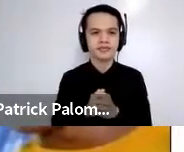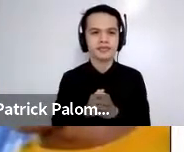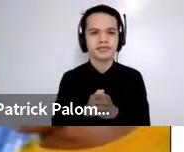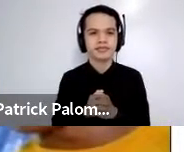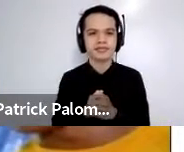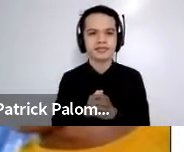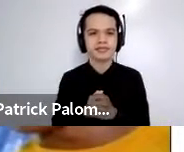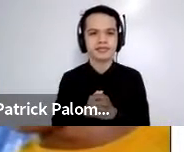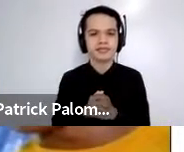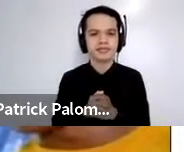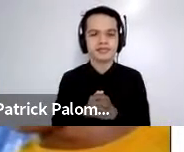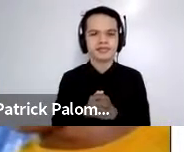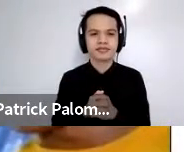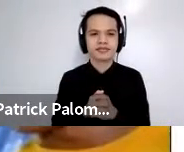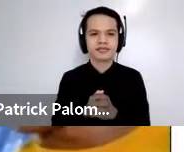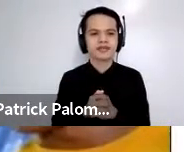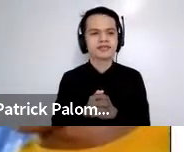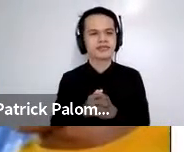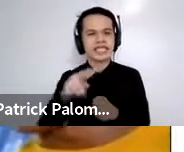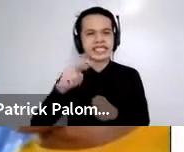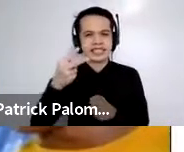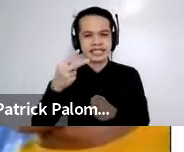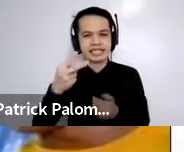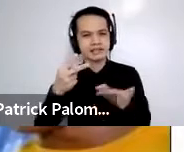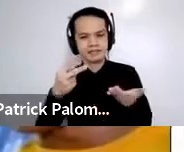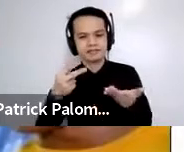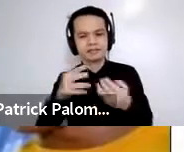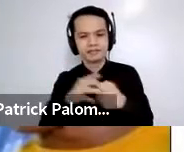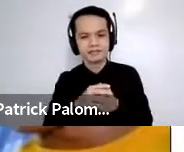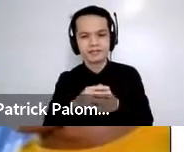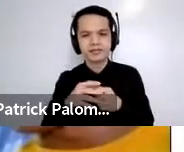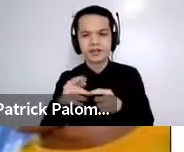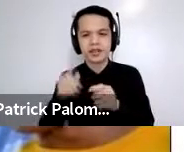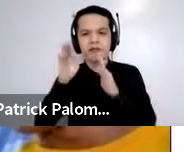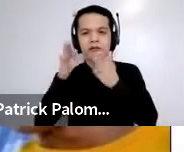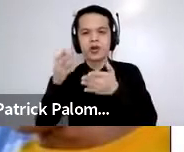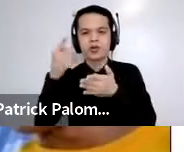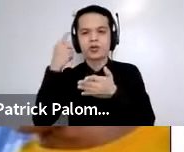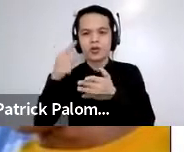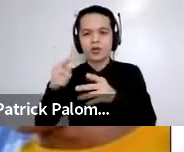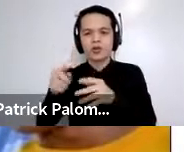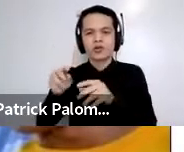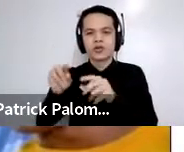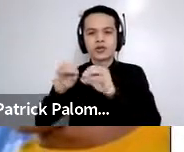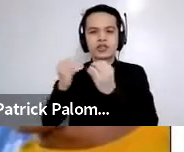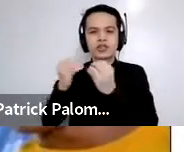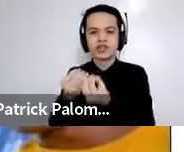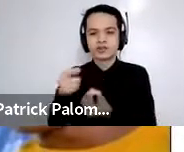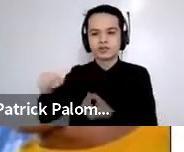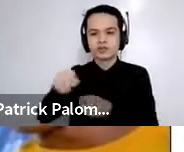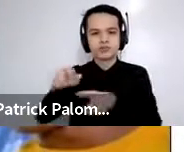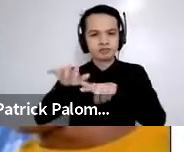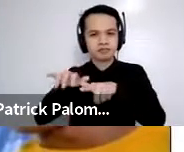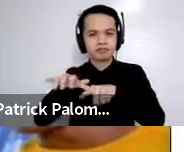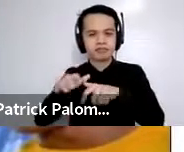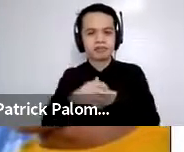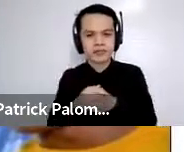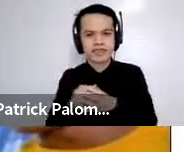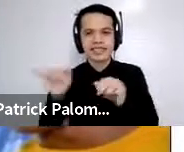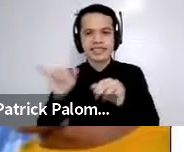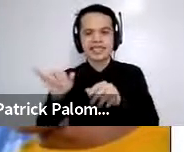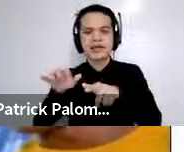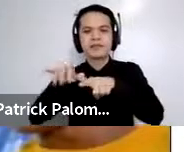On the second hand, at the level of representative organizations of people with disability and the disability sector to carry